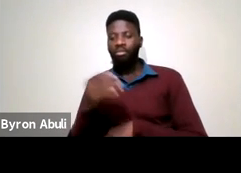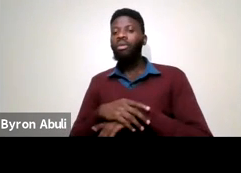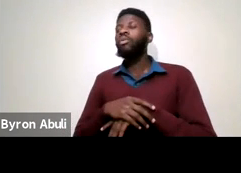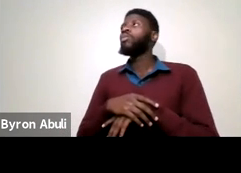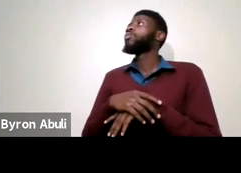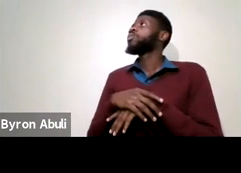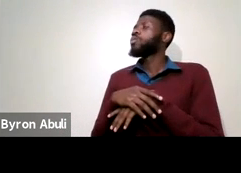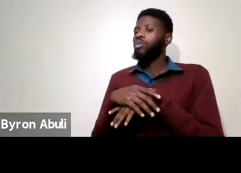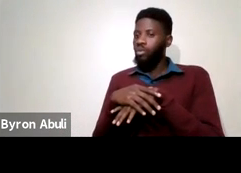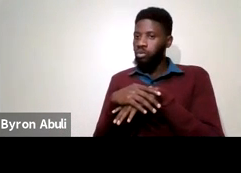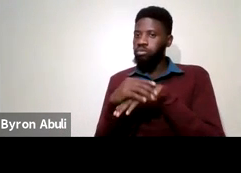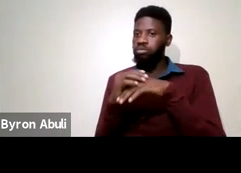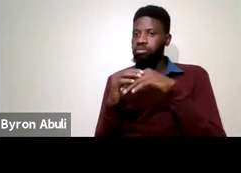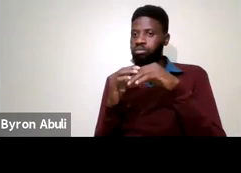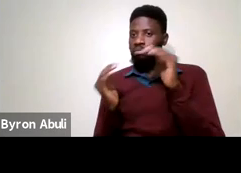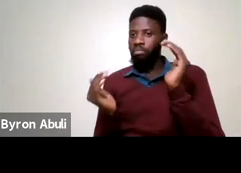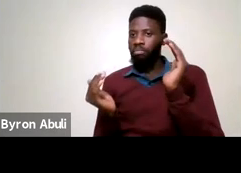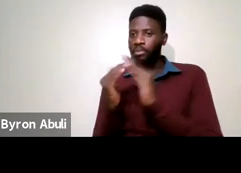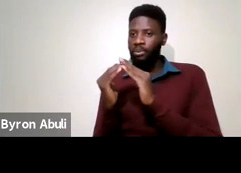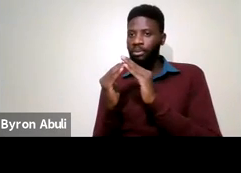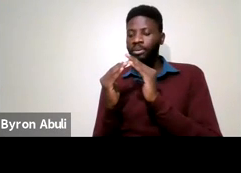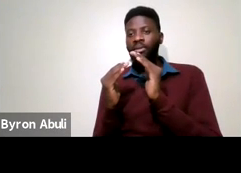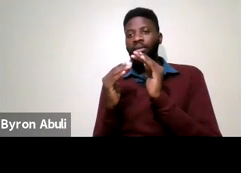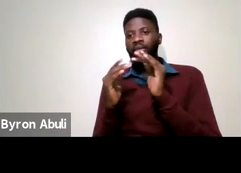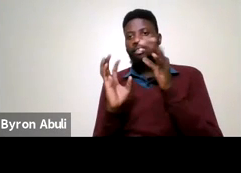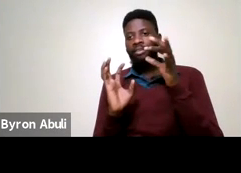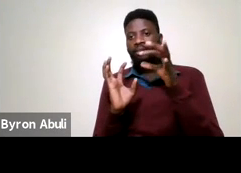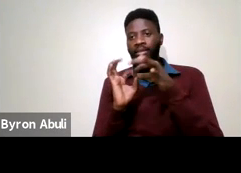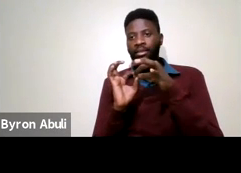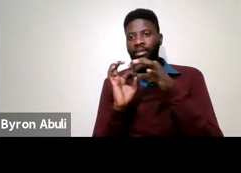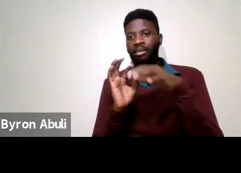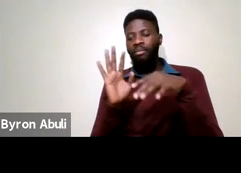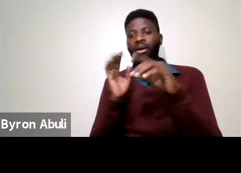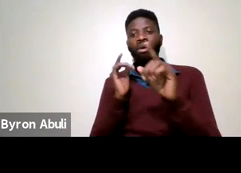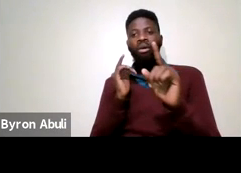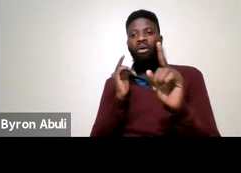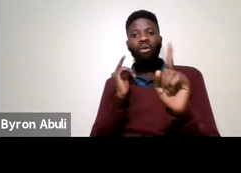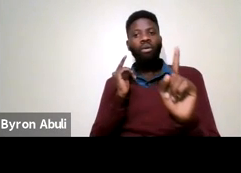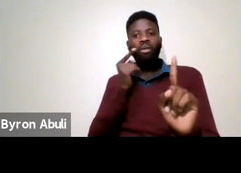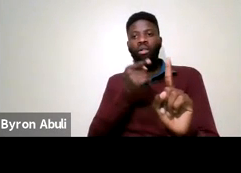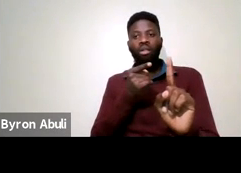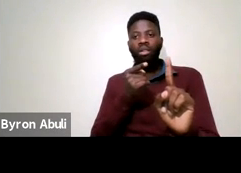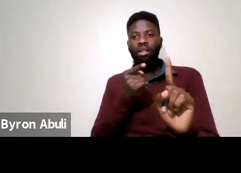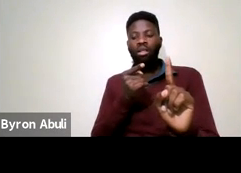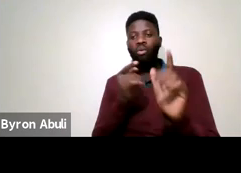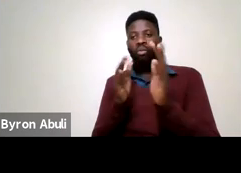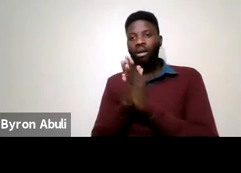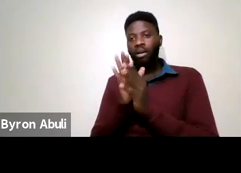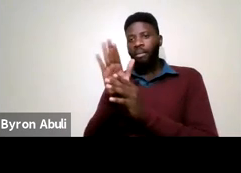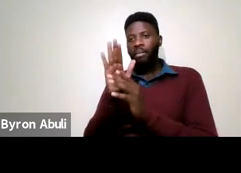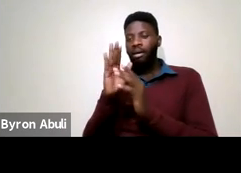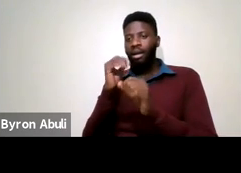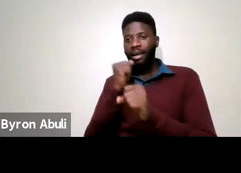junk. I'm even wondering, is there any connection between your goals and your current career focus?